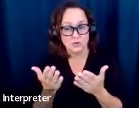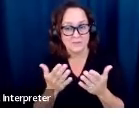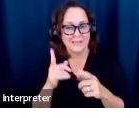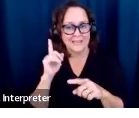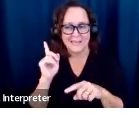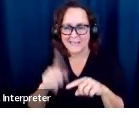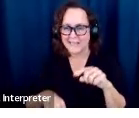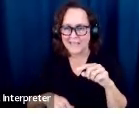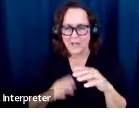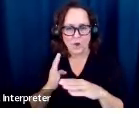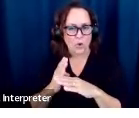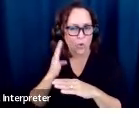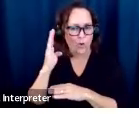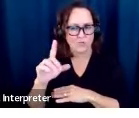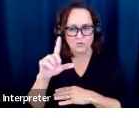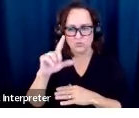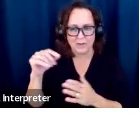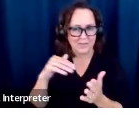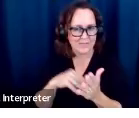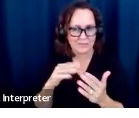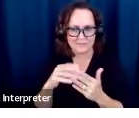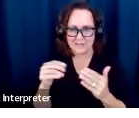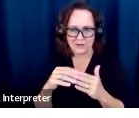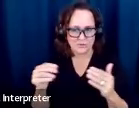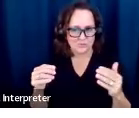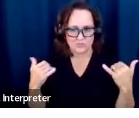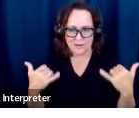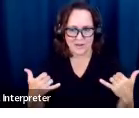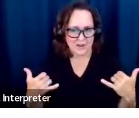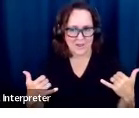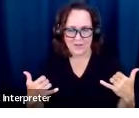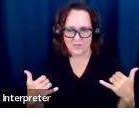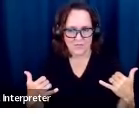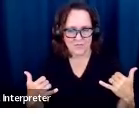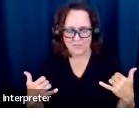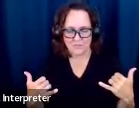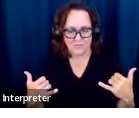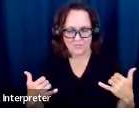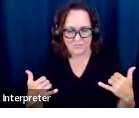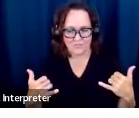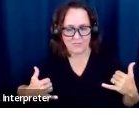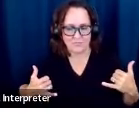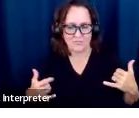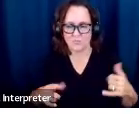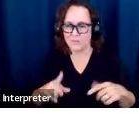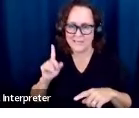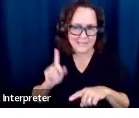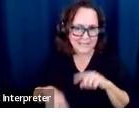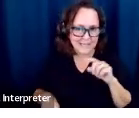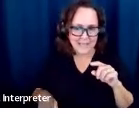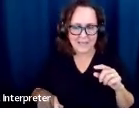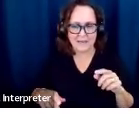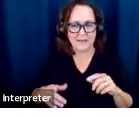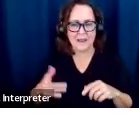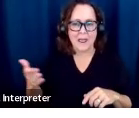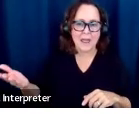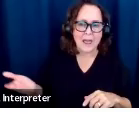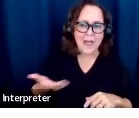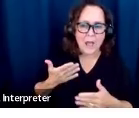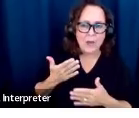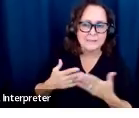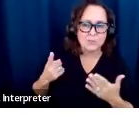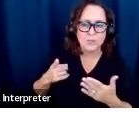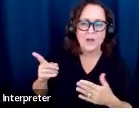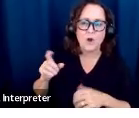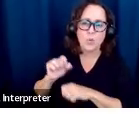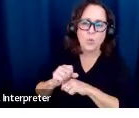the 20,000 at this point. So, you know, you can't hire someone and have them